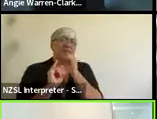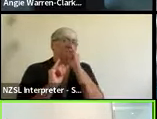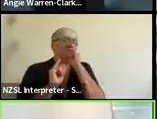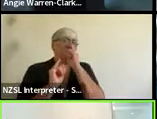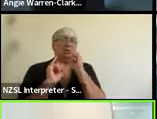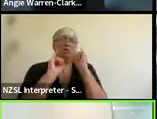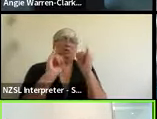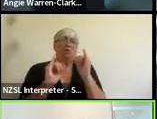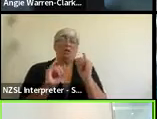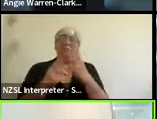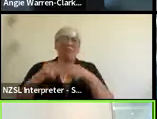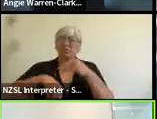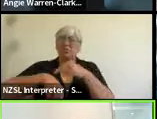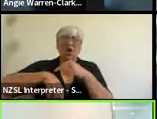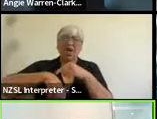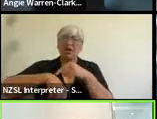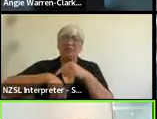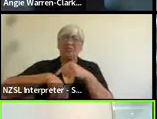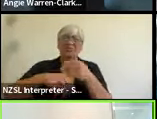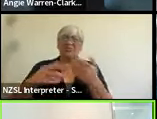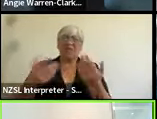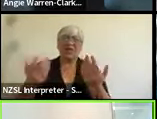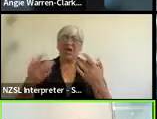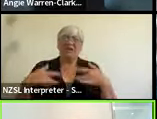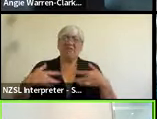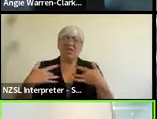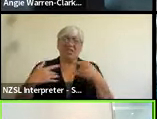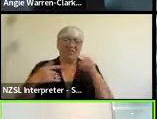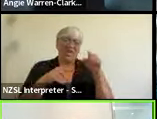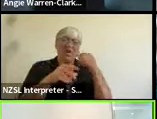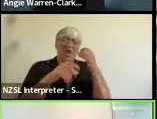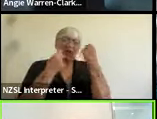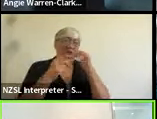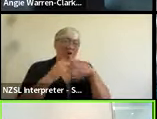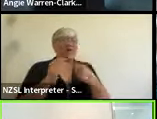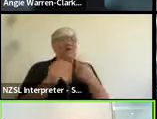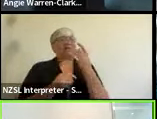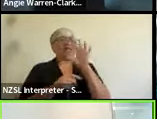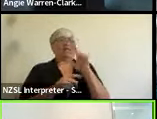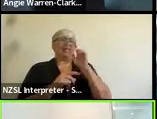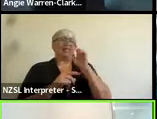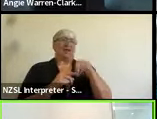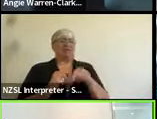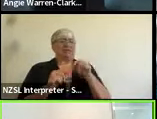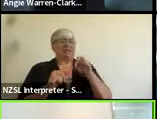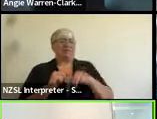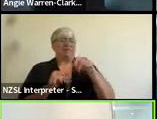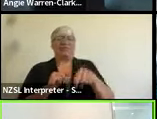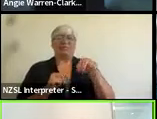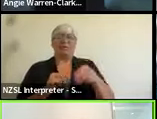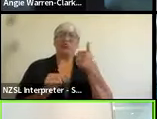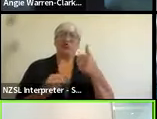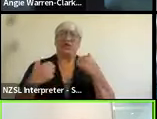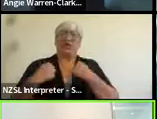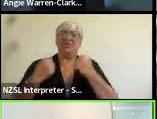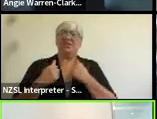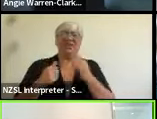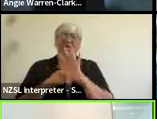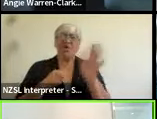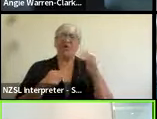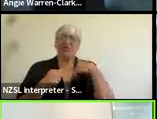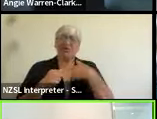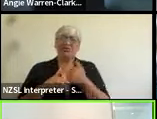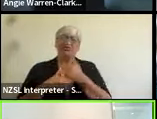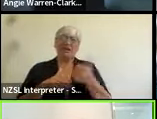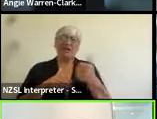good for time management. I think that that kind of thing needs to be scrapped and they should go for convenience. It would also encourage more people to take up public transport in